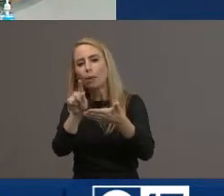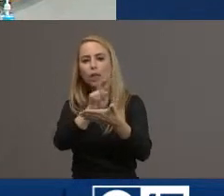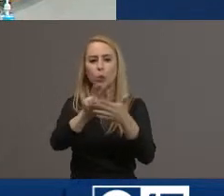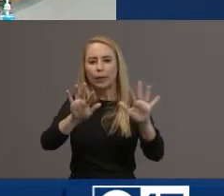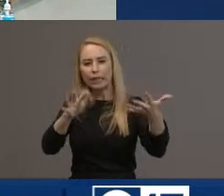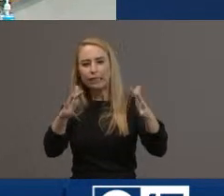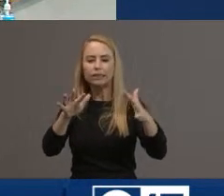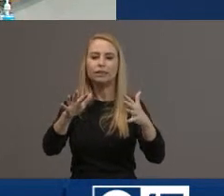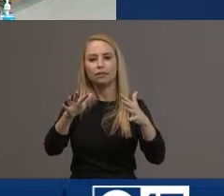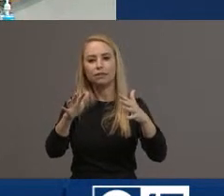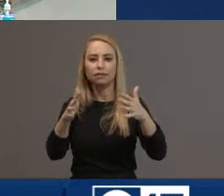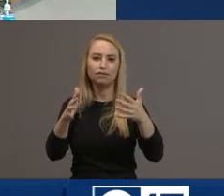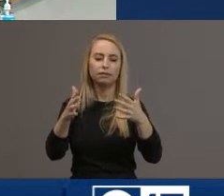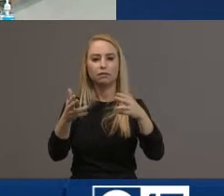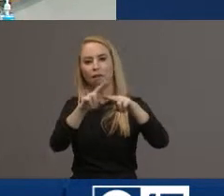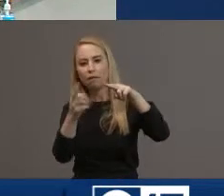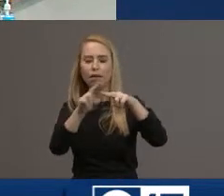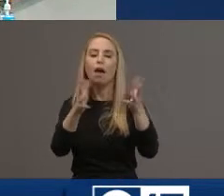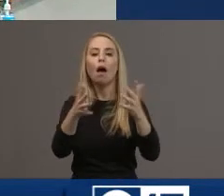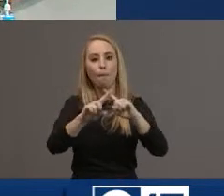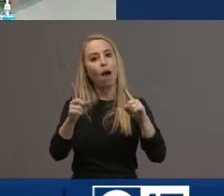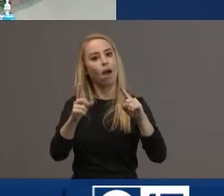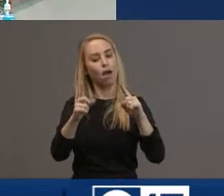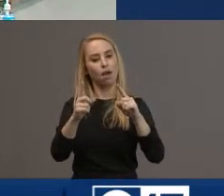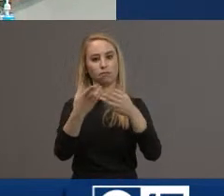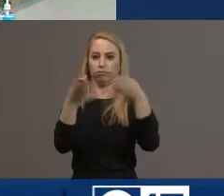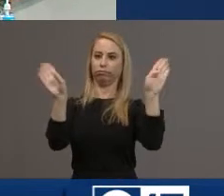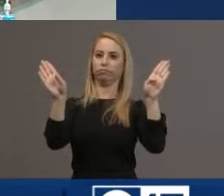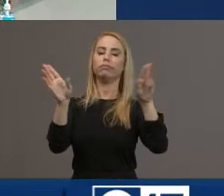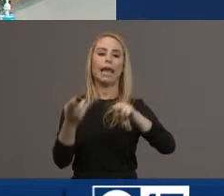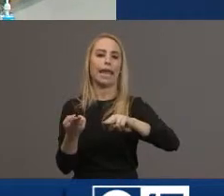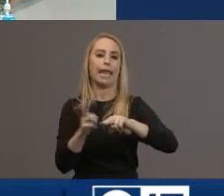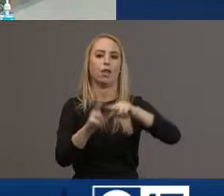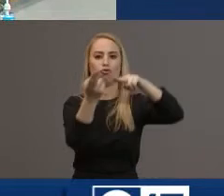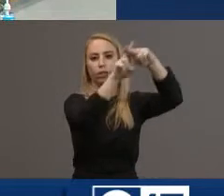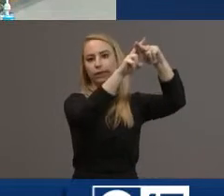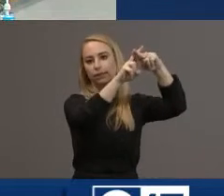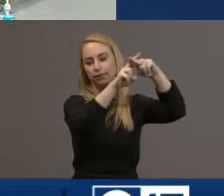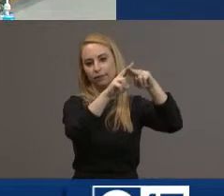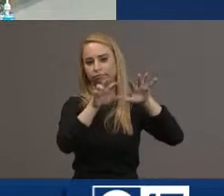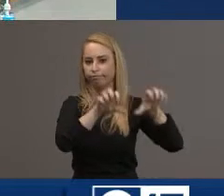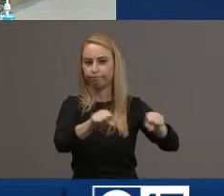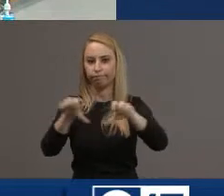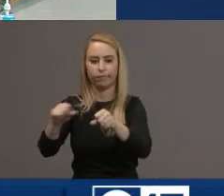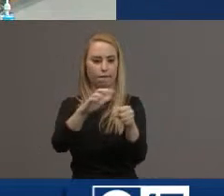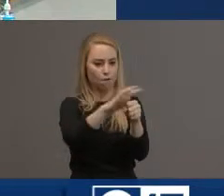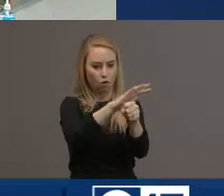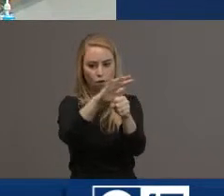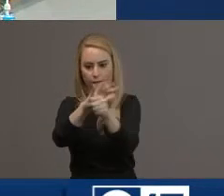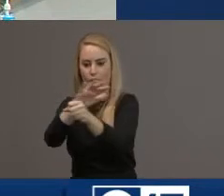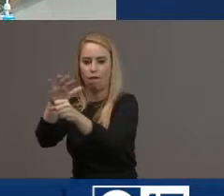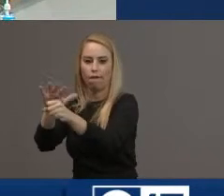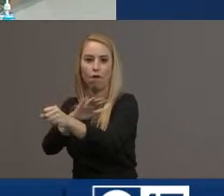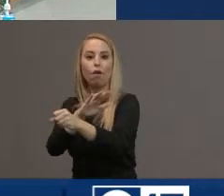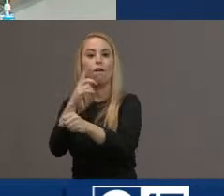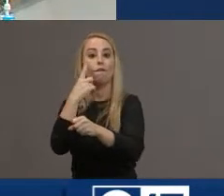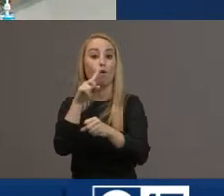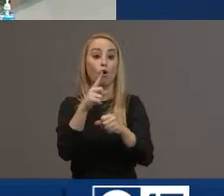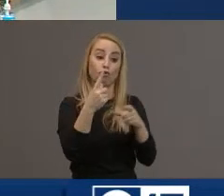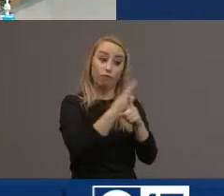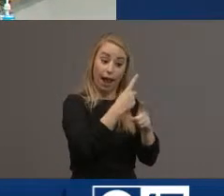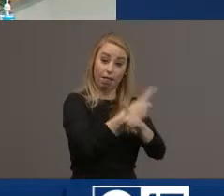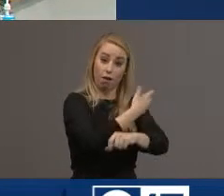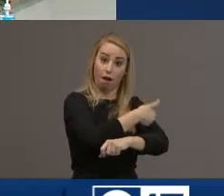are seeing increasing usage in both our hospital beds and our ICU beds.